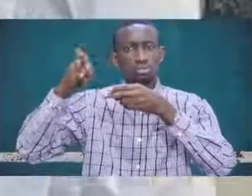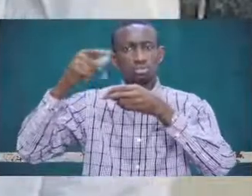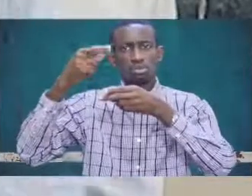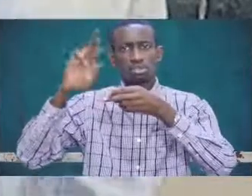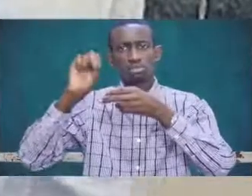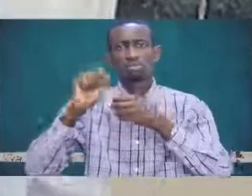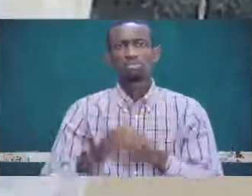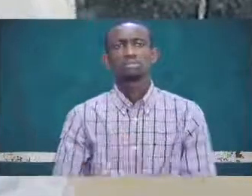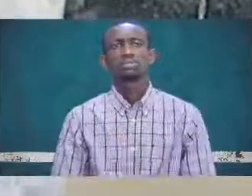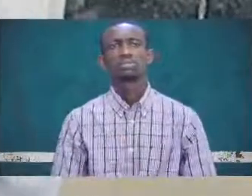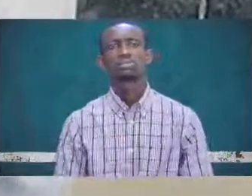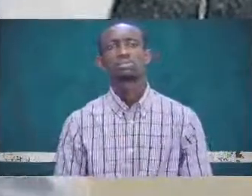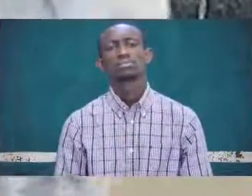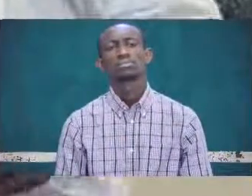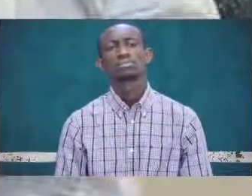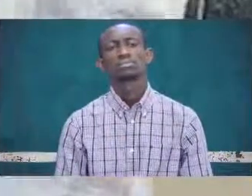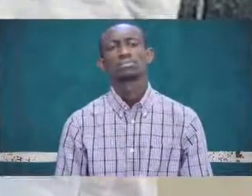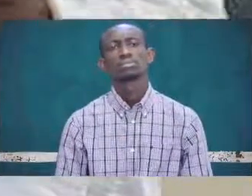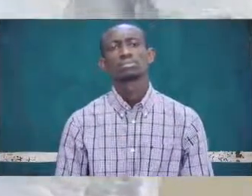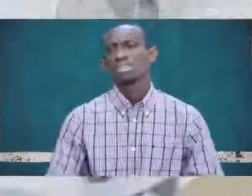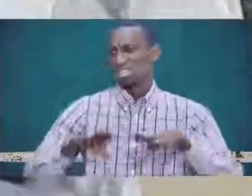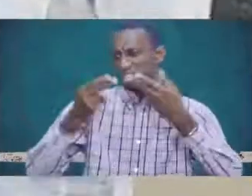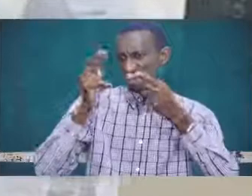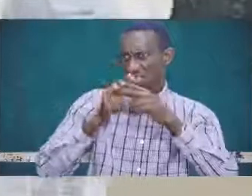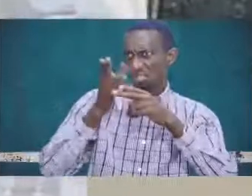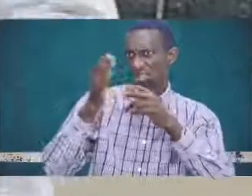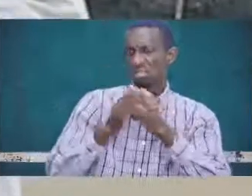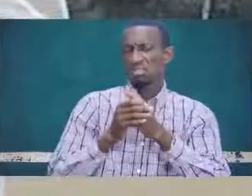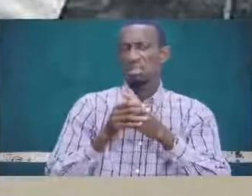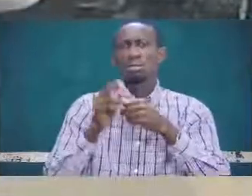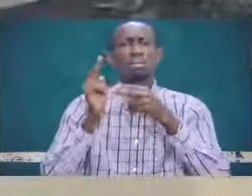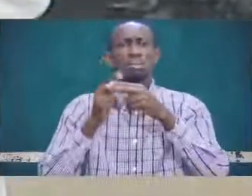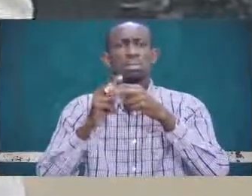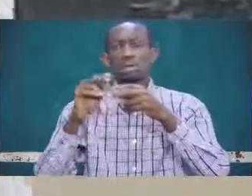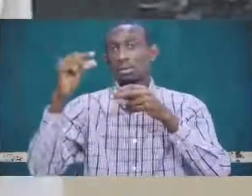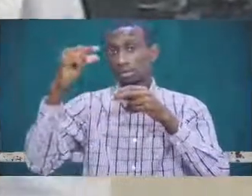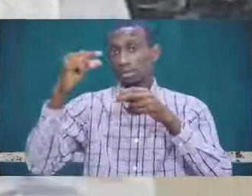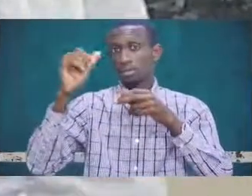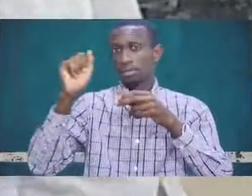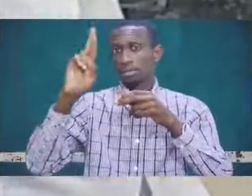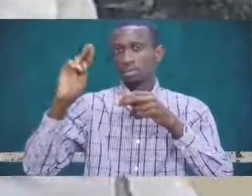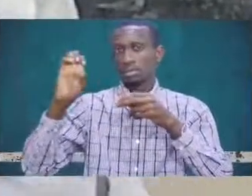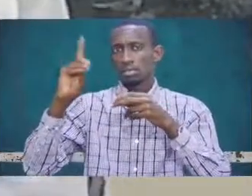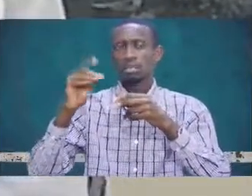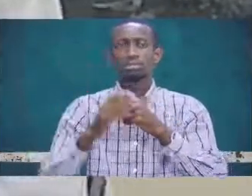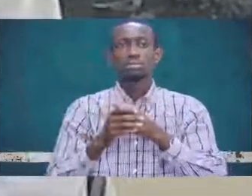And if I say what is another name of the esophagus, we normally call it the gullet. So this